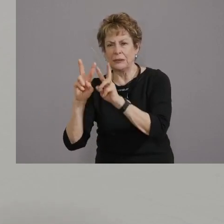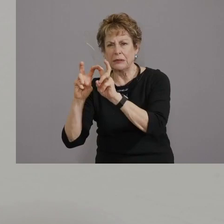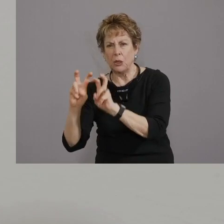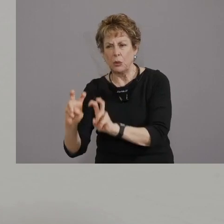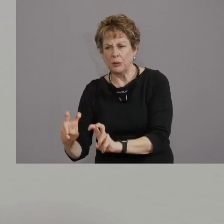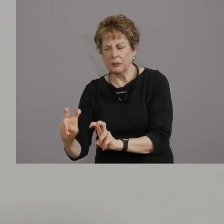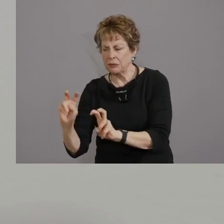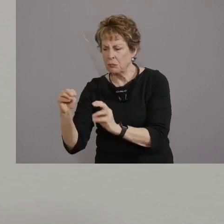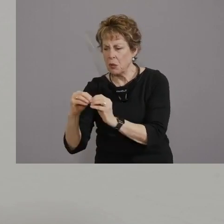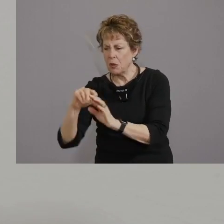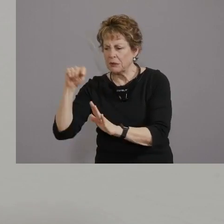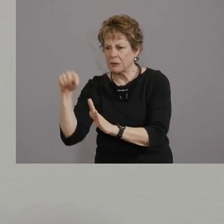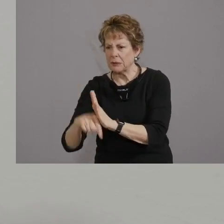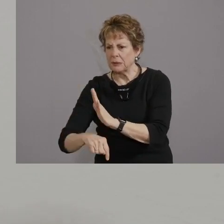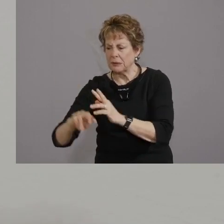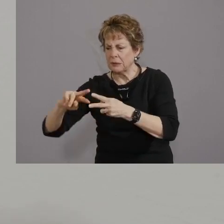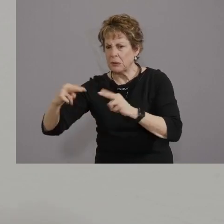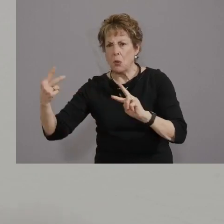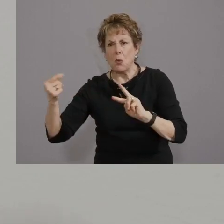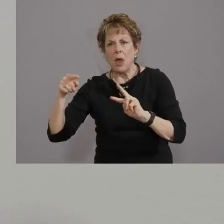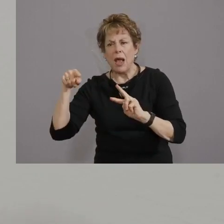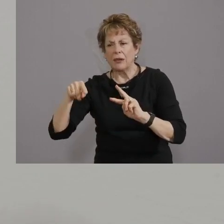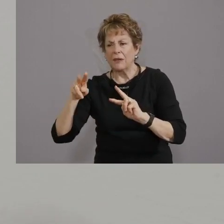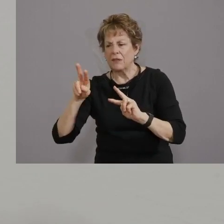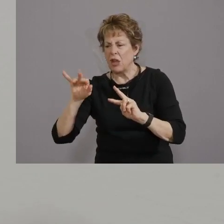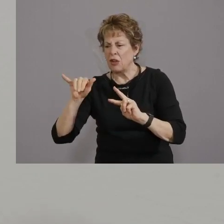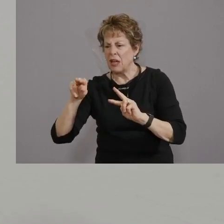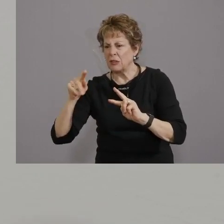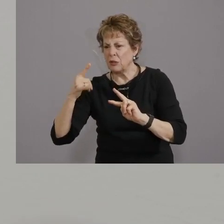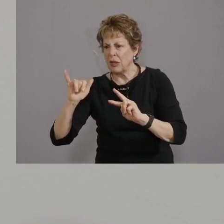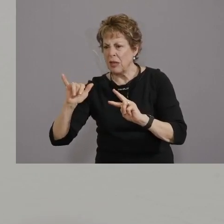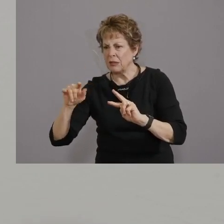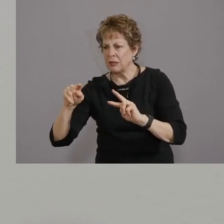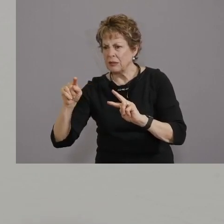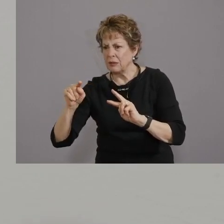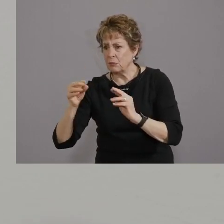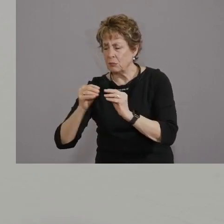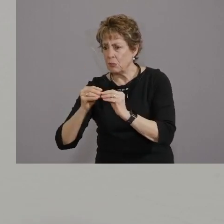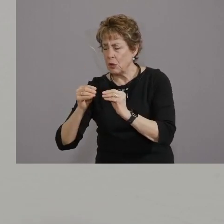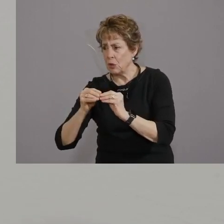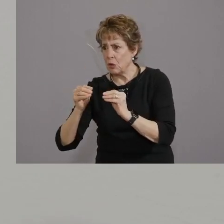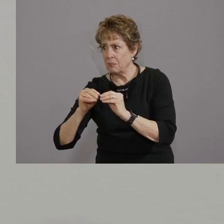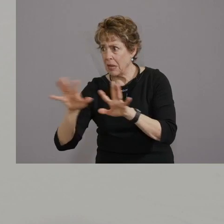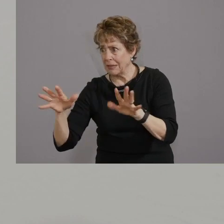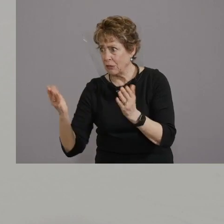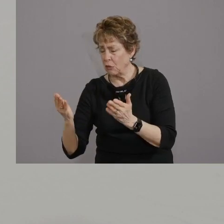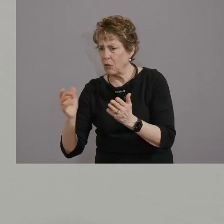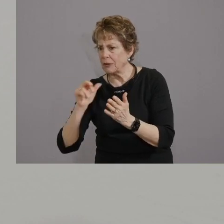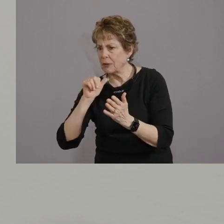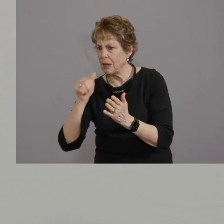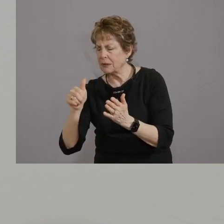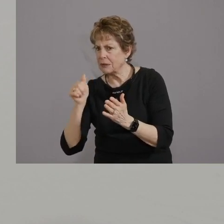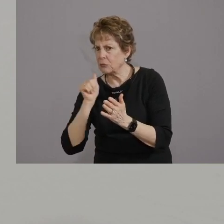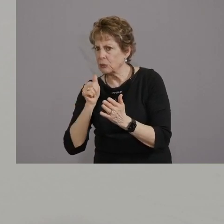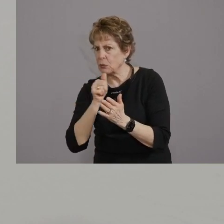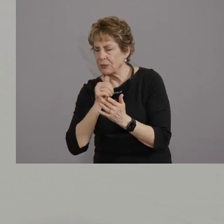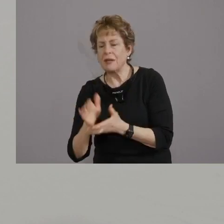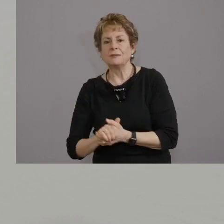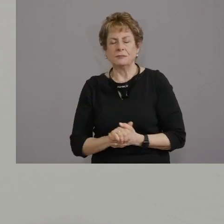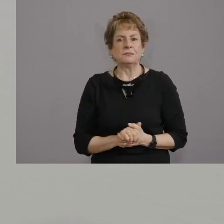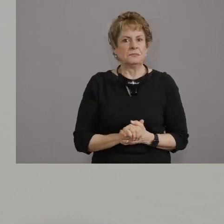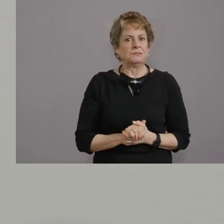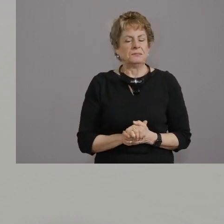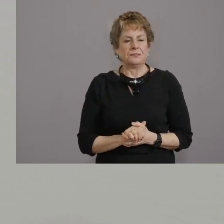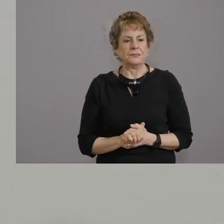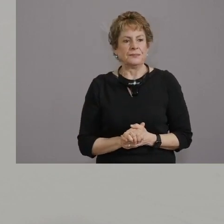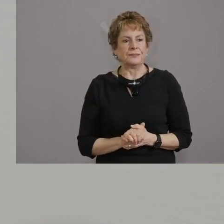if we see variants in Arizona. And one final thing, it appears that hospitalizations have leveled